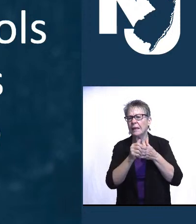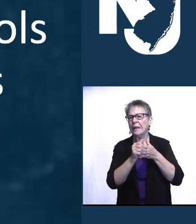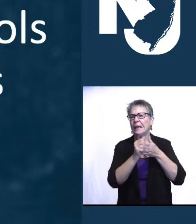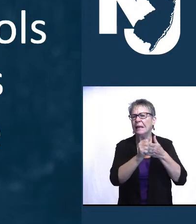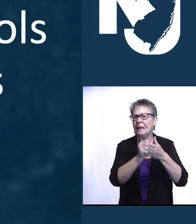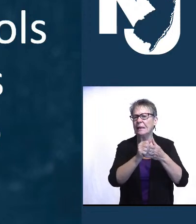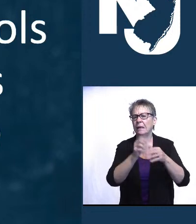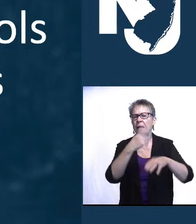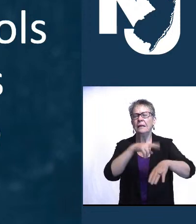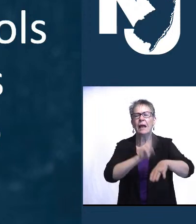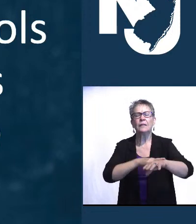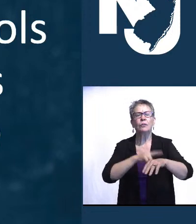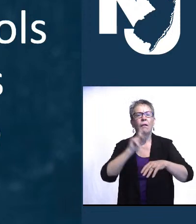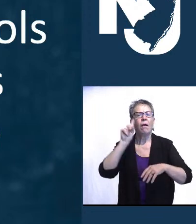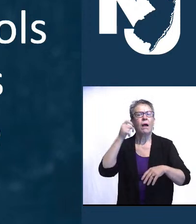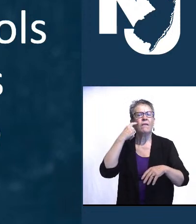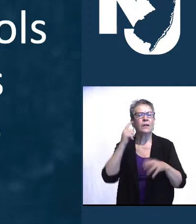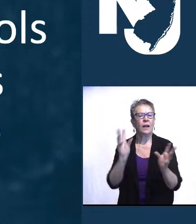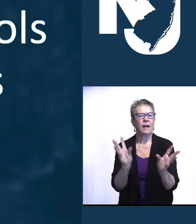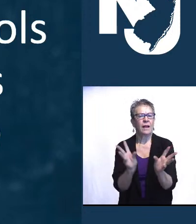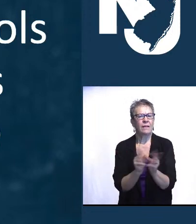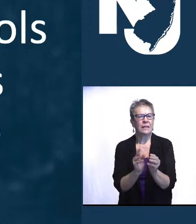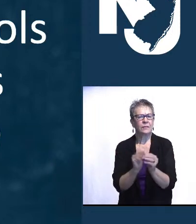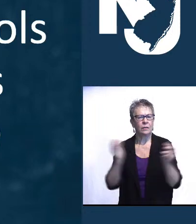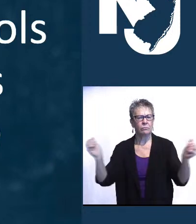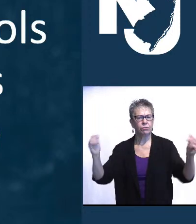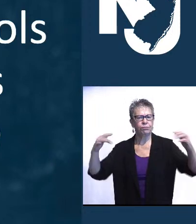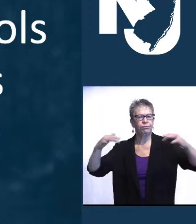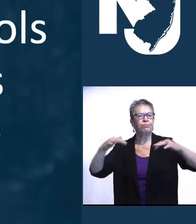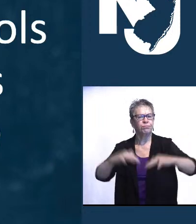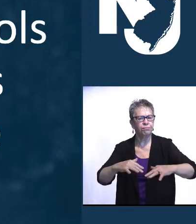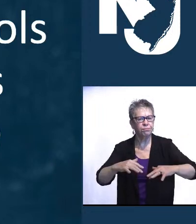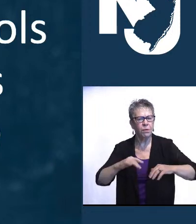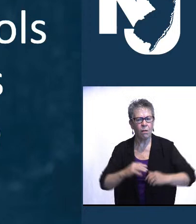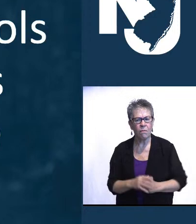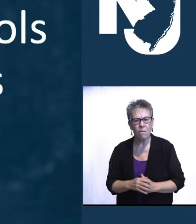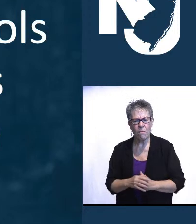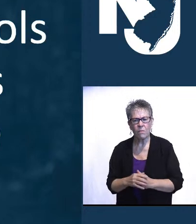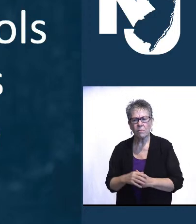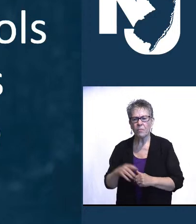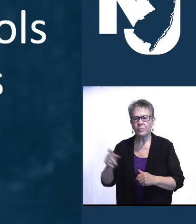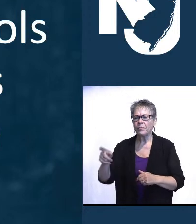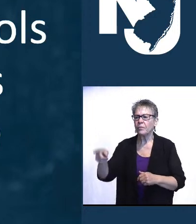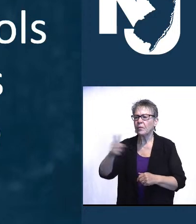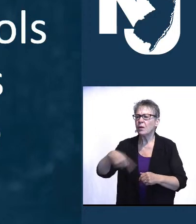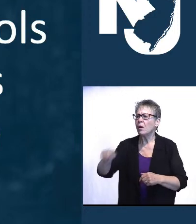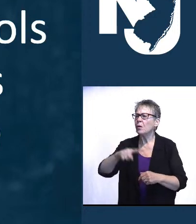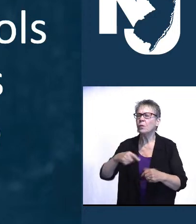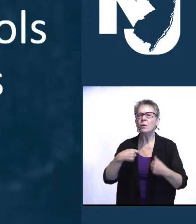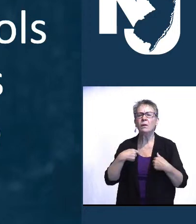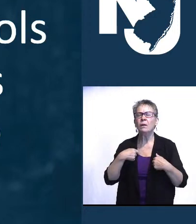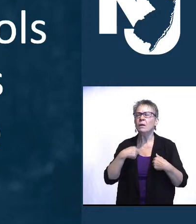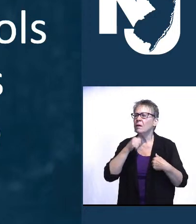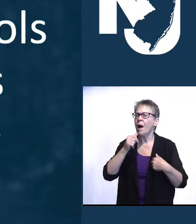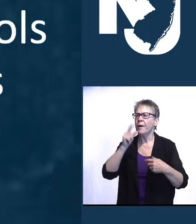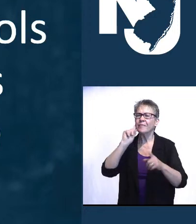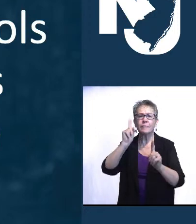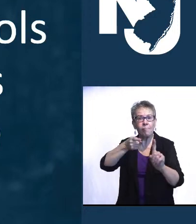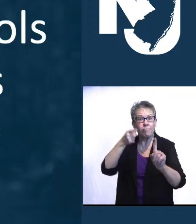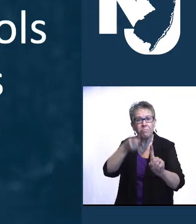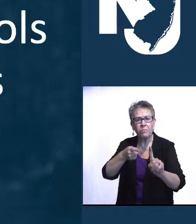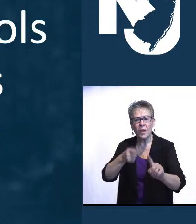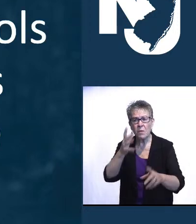move from a pandemic to the endemic phase of this virus. To be sure, we've known this for a long time, and